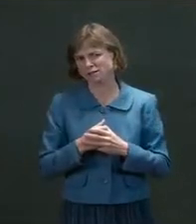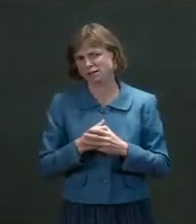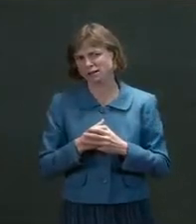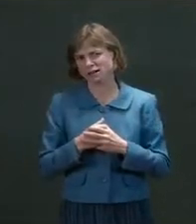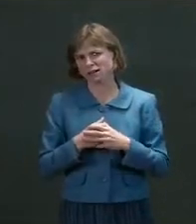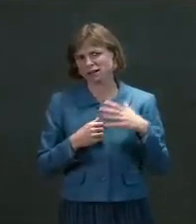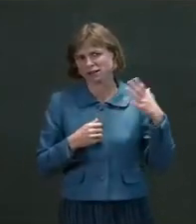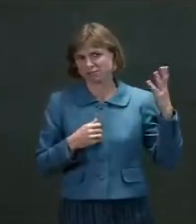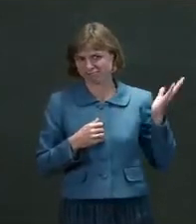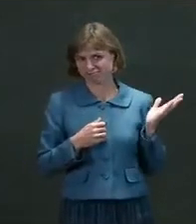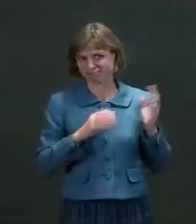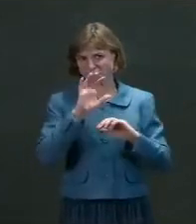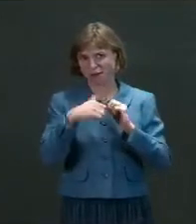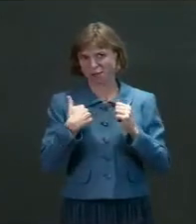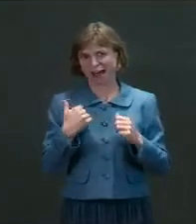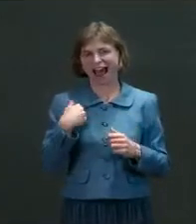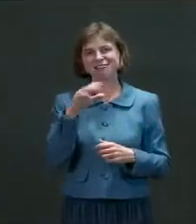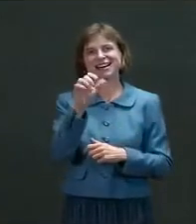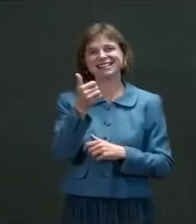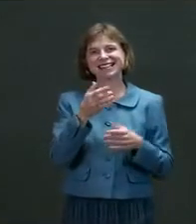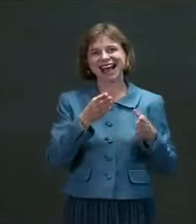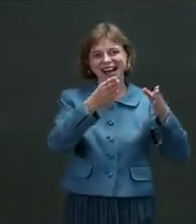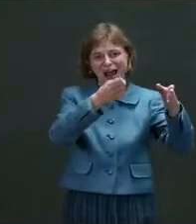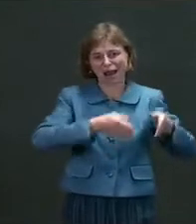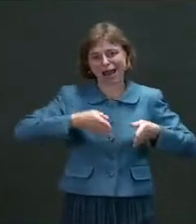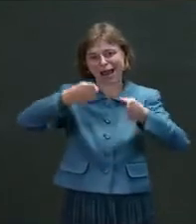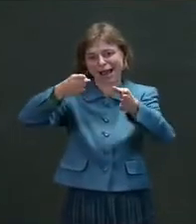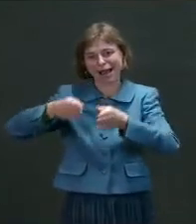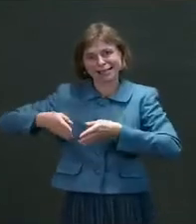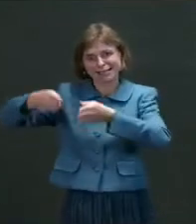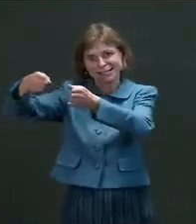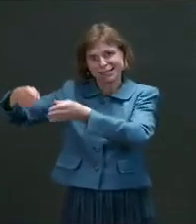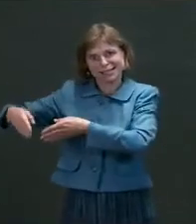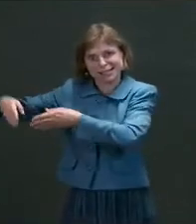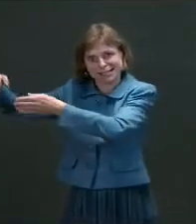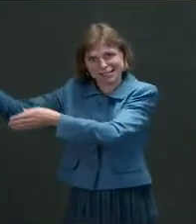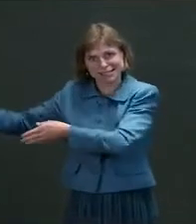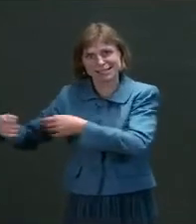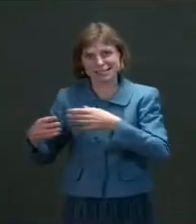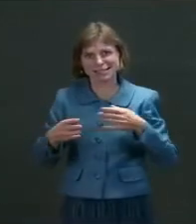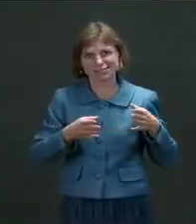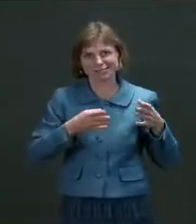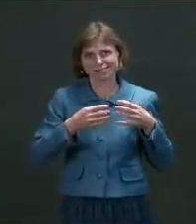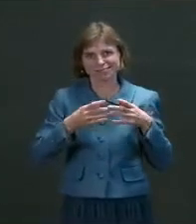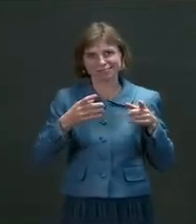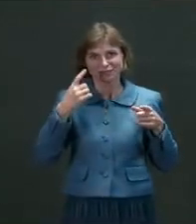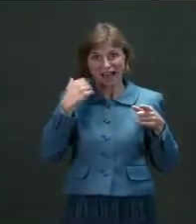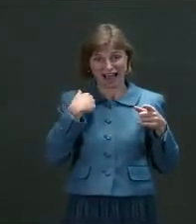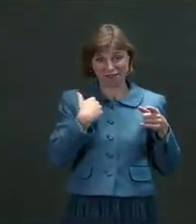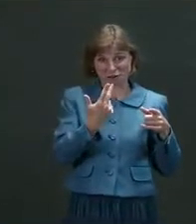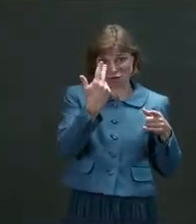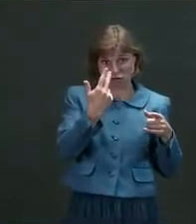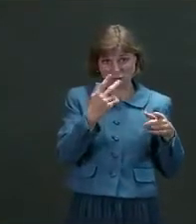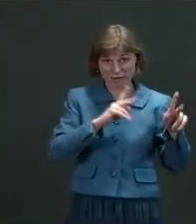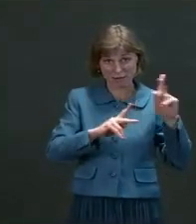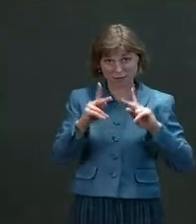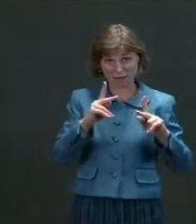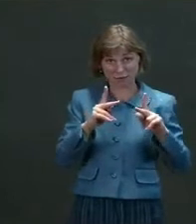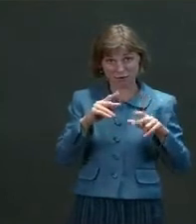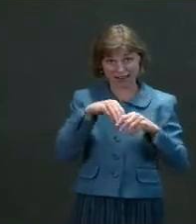Let's see, I have 10 lanes here at the vaccination pod. I have 3 people in charge of each